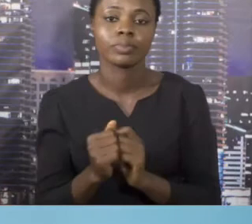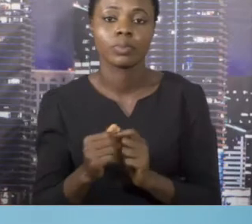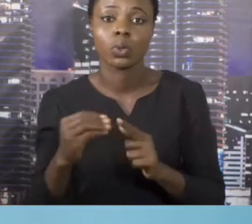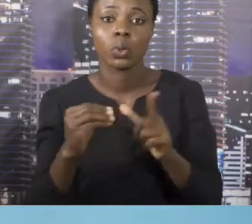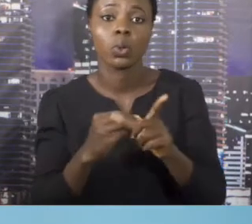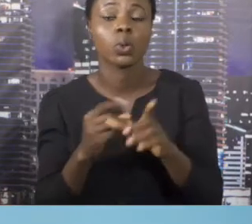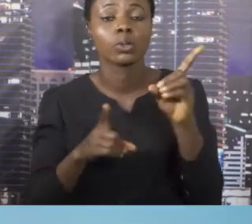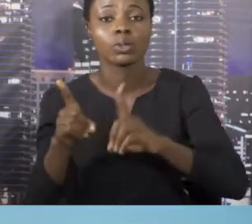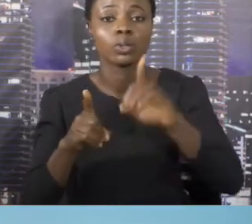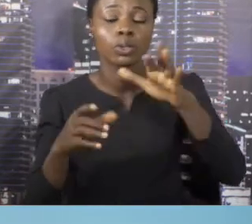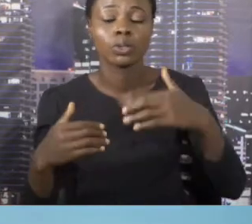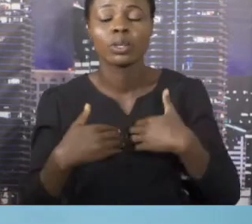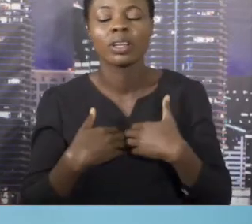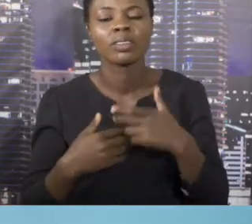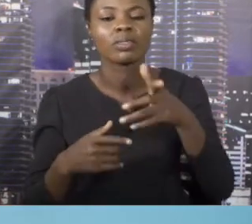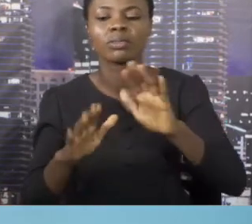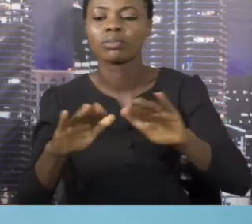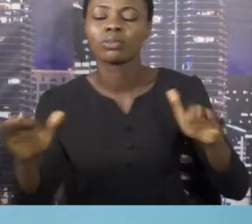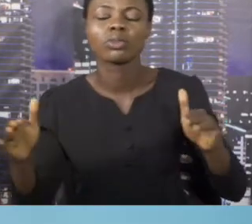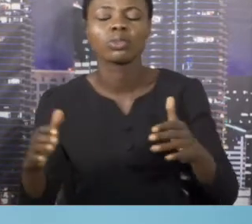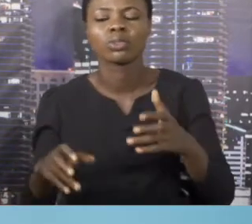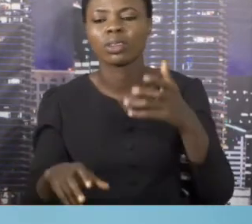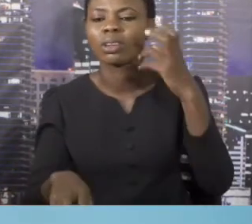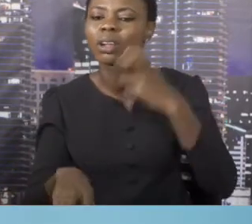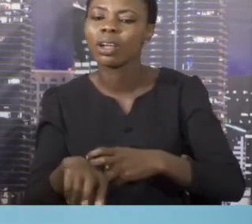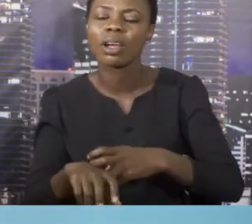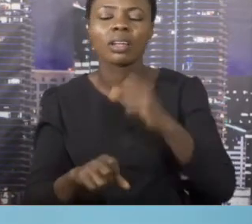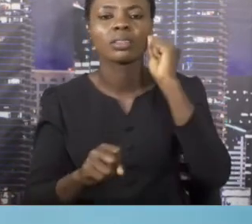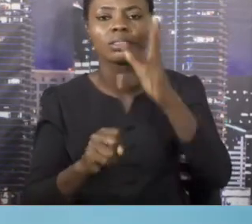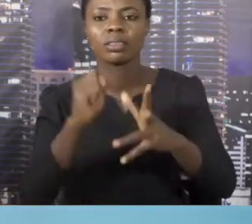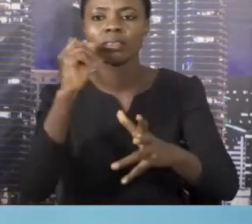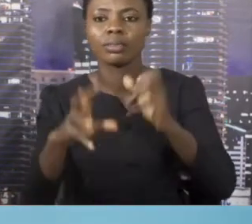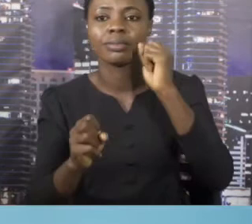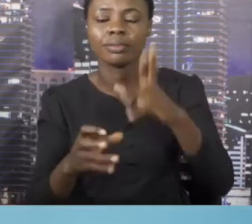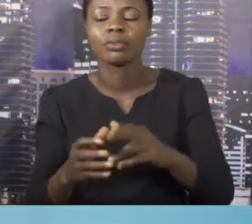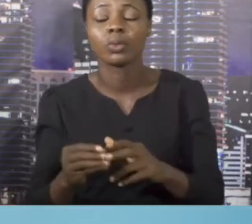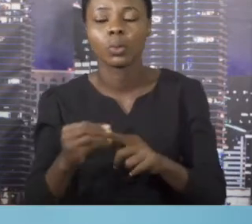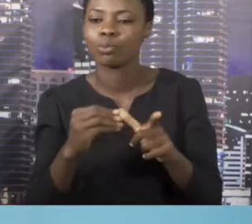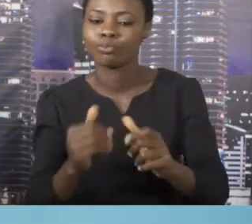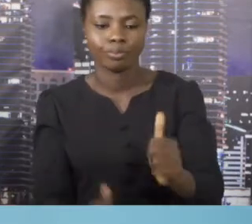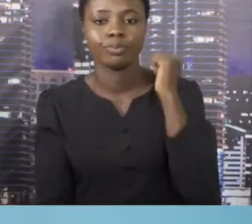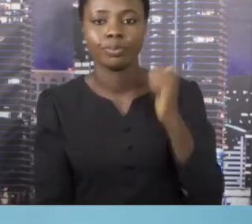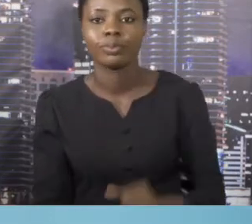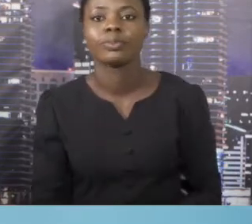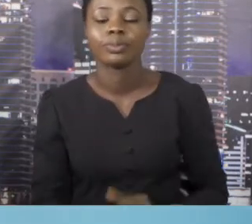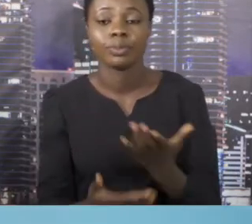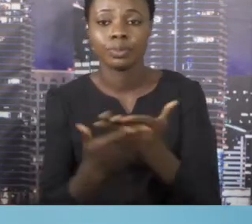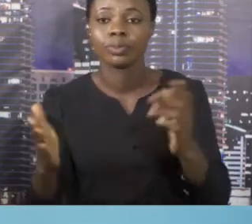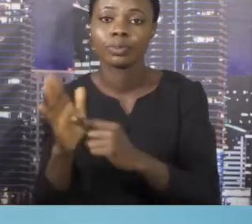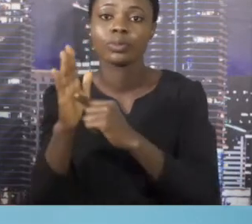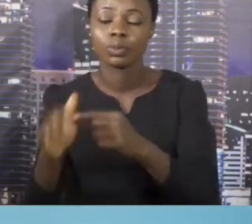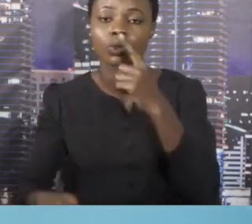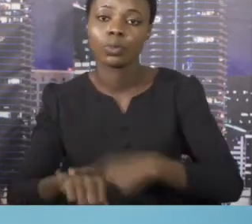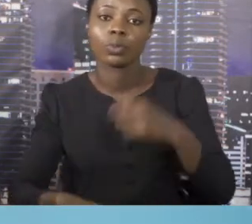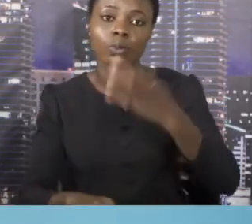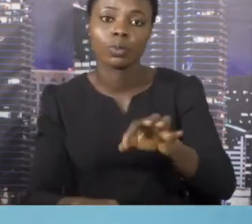Or do you have a child that finds it difficult to read out loud or would rather not? These are